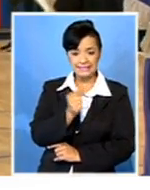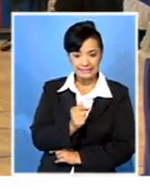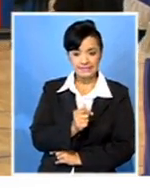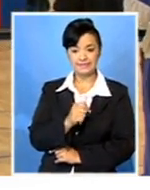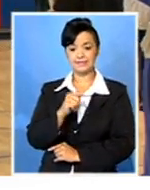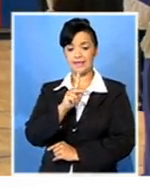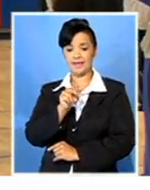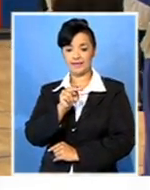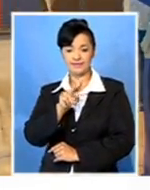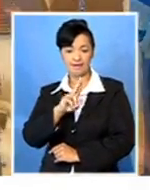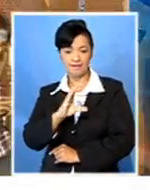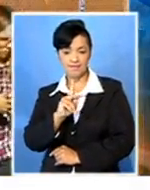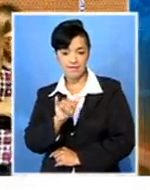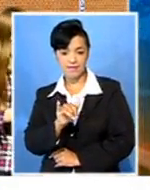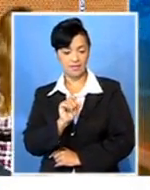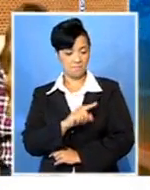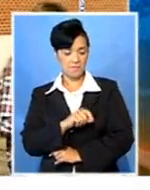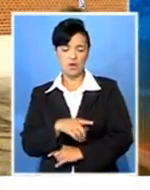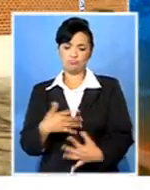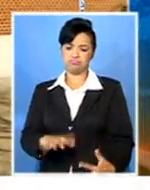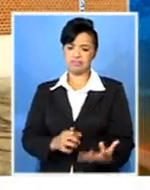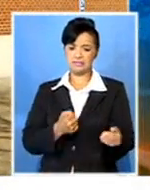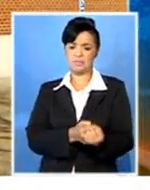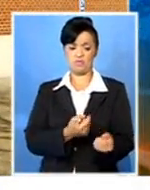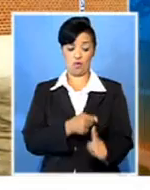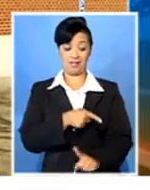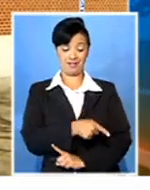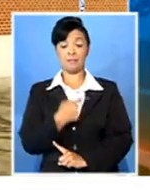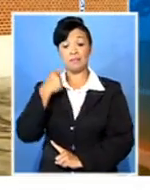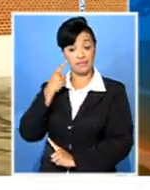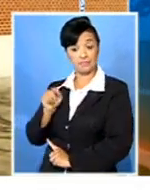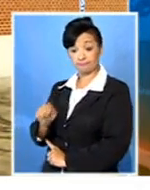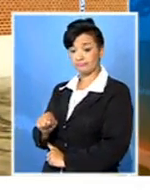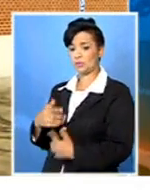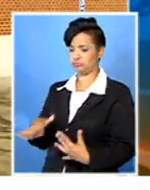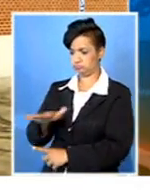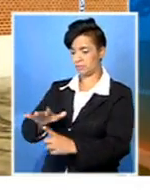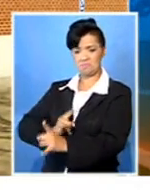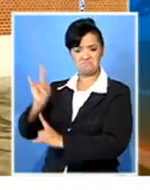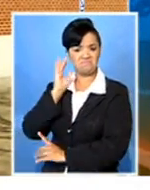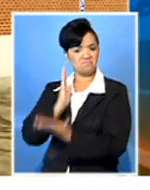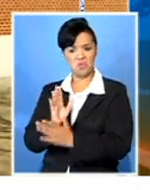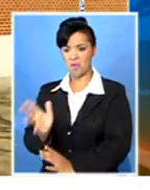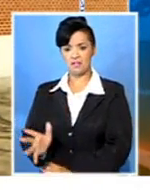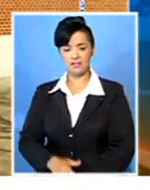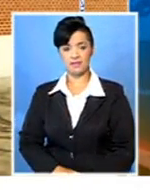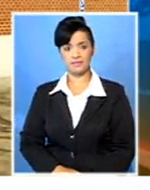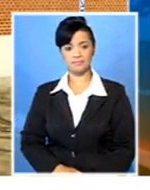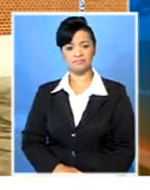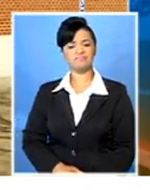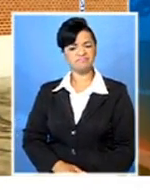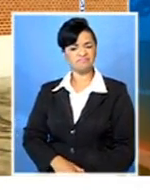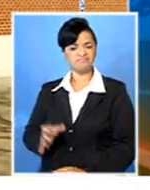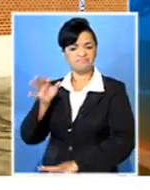Texas, your Kentucky. So very partisan crowd here, and I think Hillary Clinton will do very well in the district where we are right now. All right, give us a sense